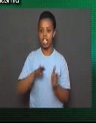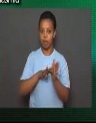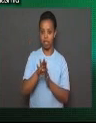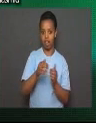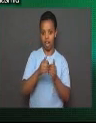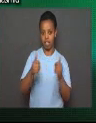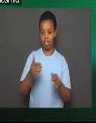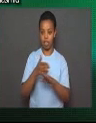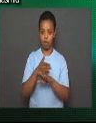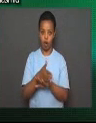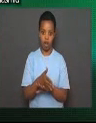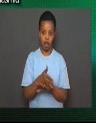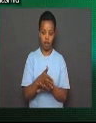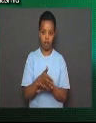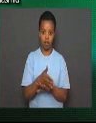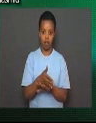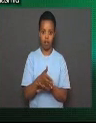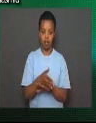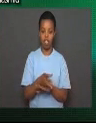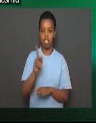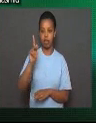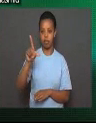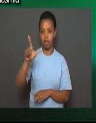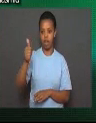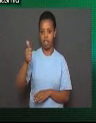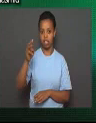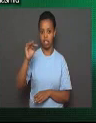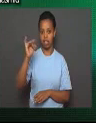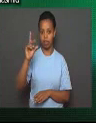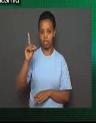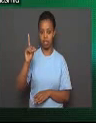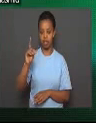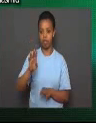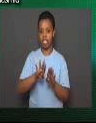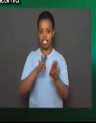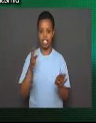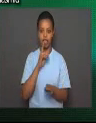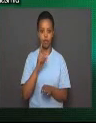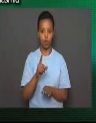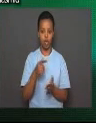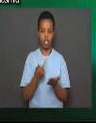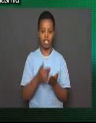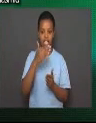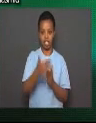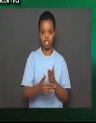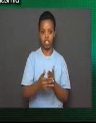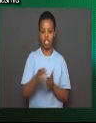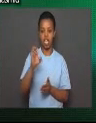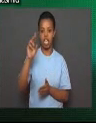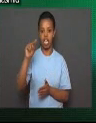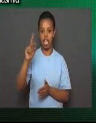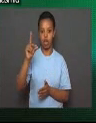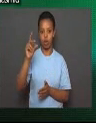bacterium. The plasmids are opened with a restriction